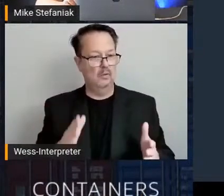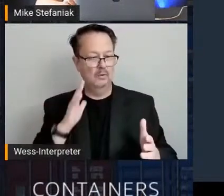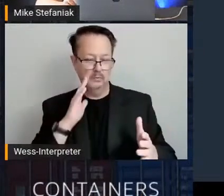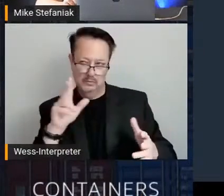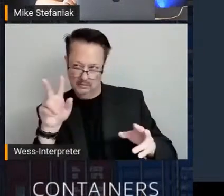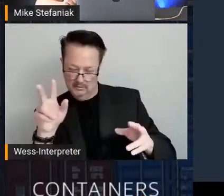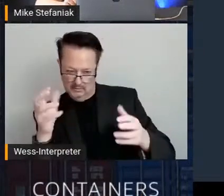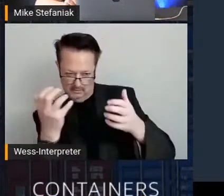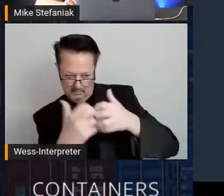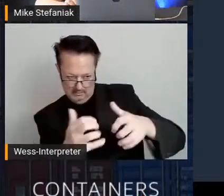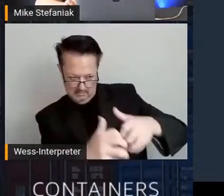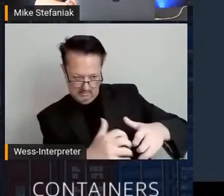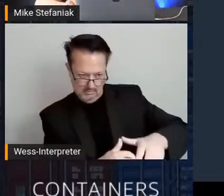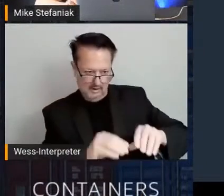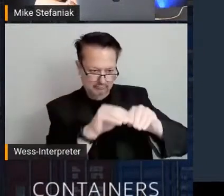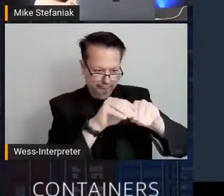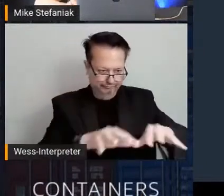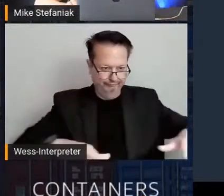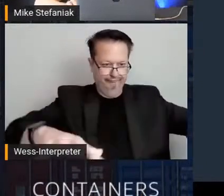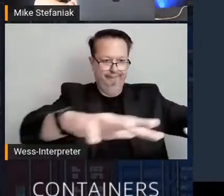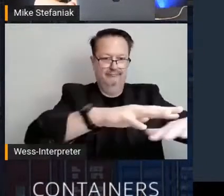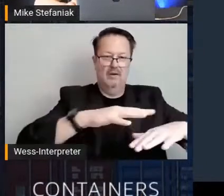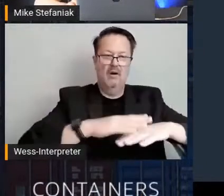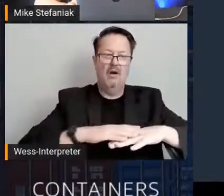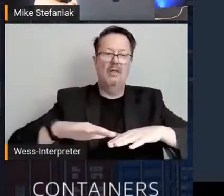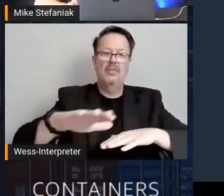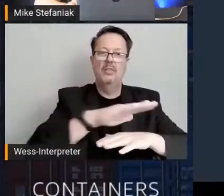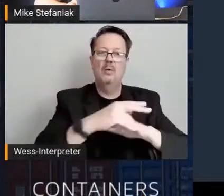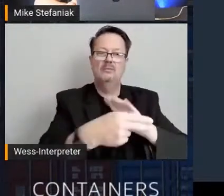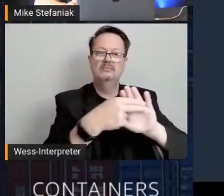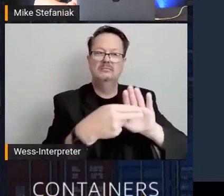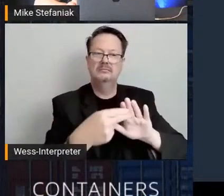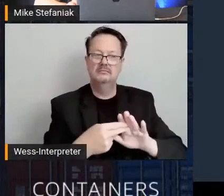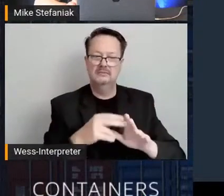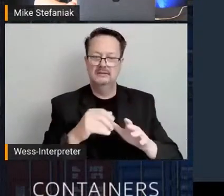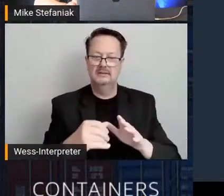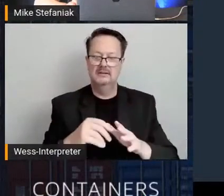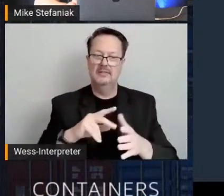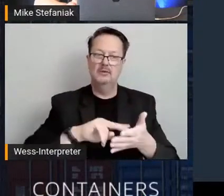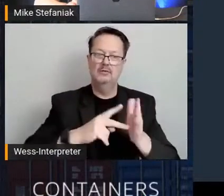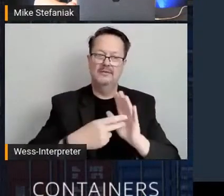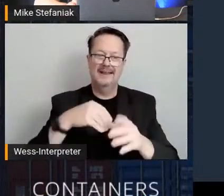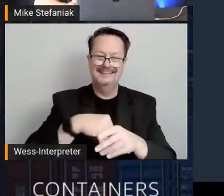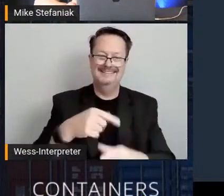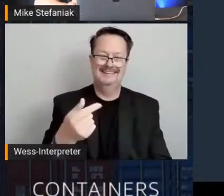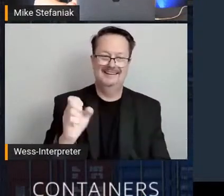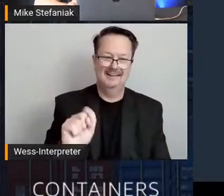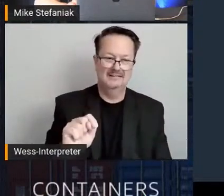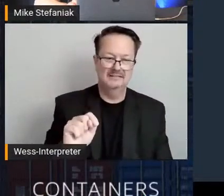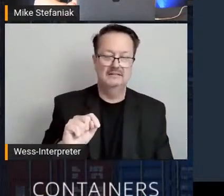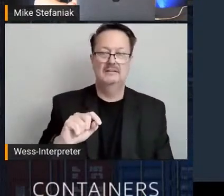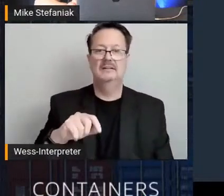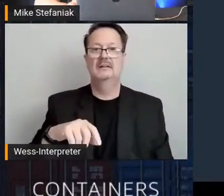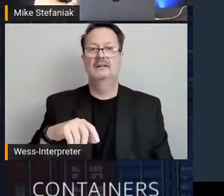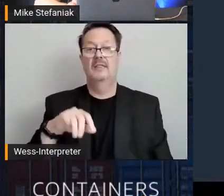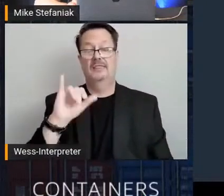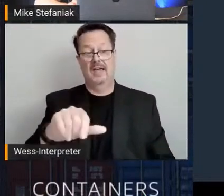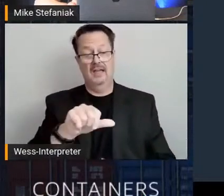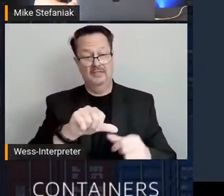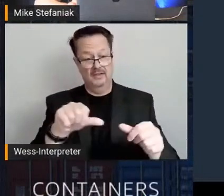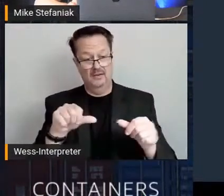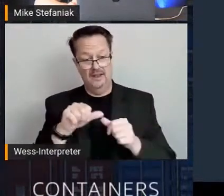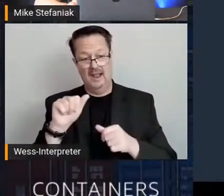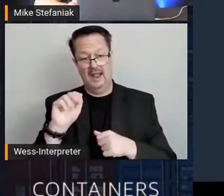state across those configurations that are defined in Git. This is an area that Amazon EKS